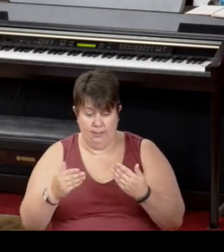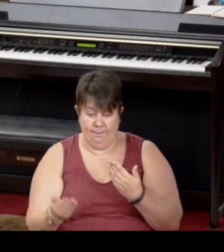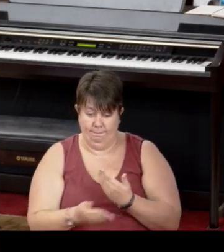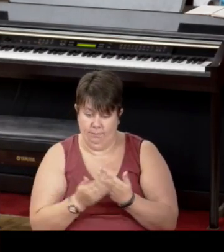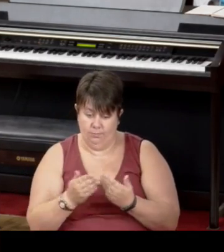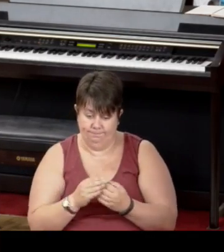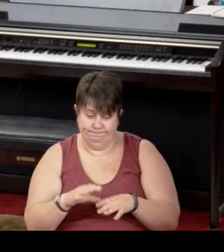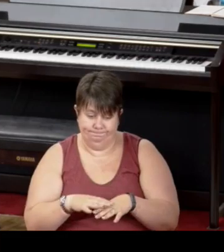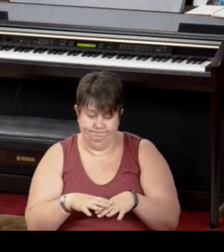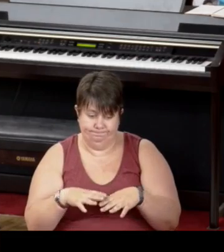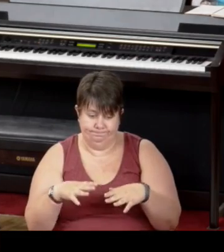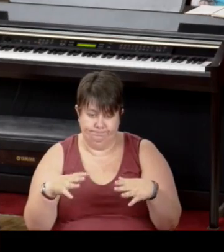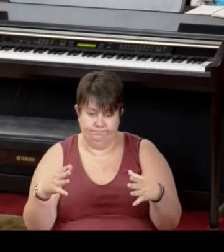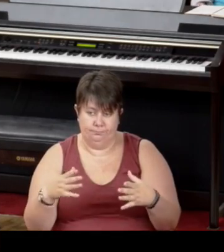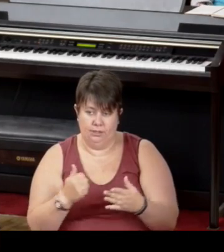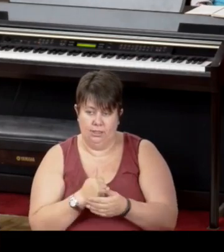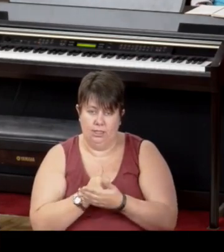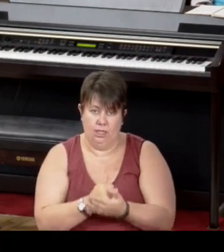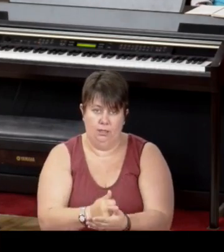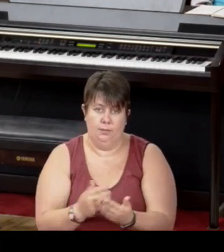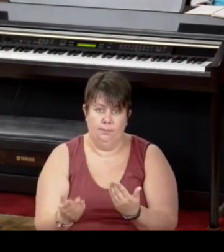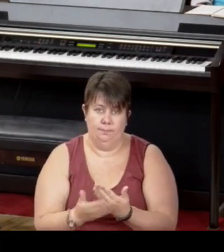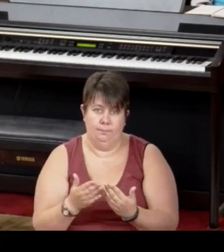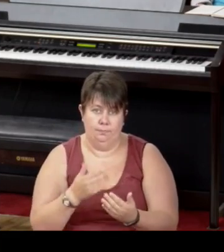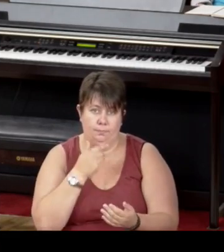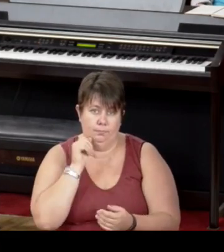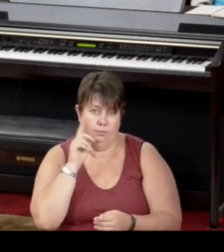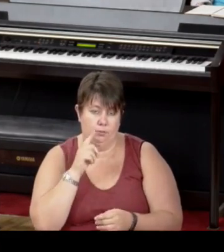great. I'm proud of you for doing that.